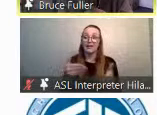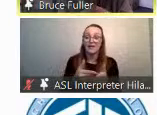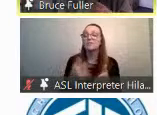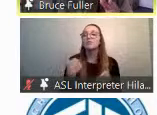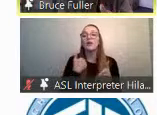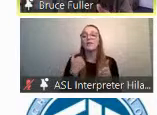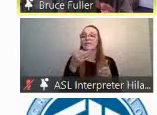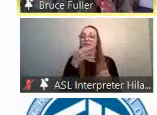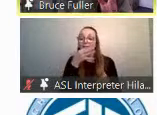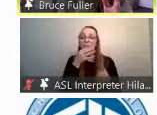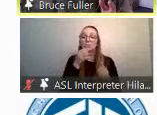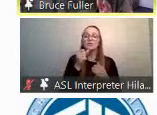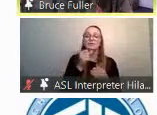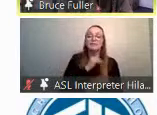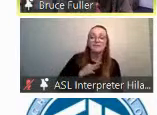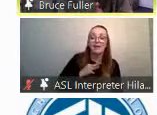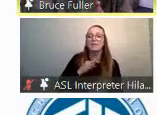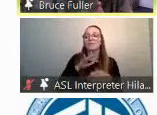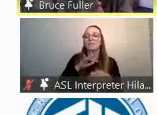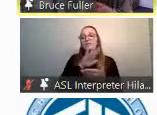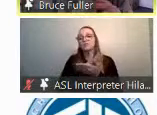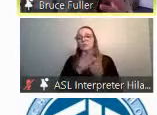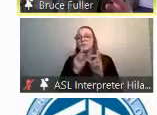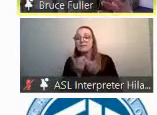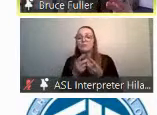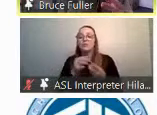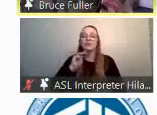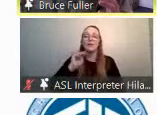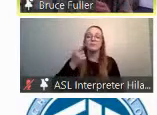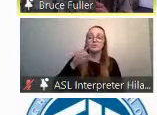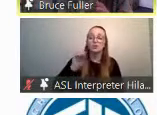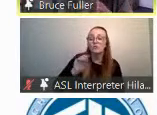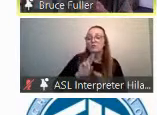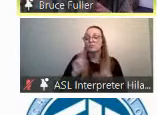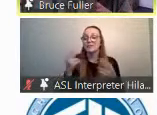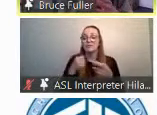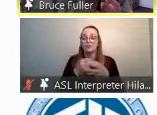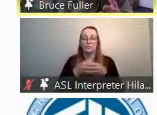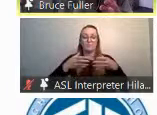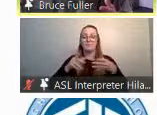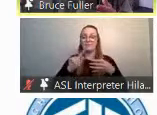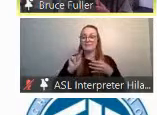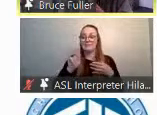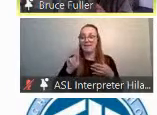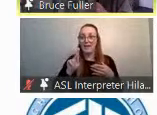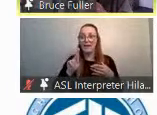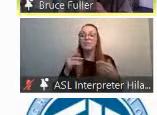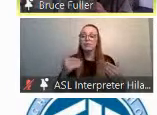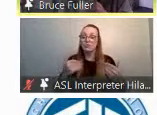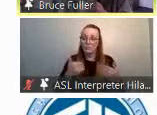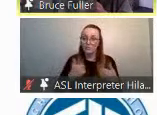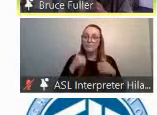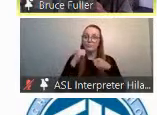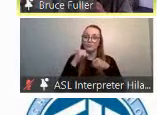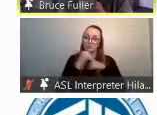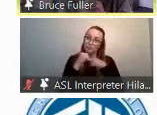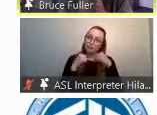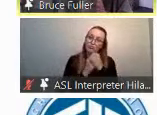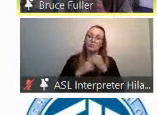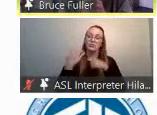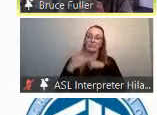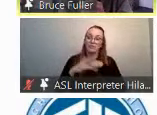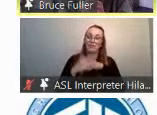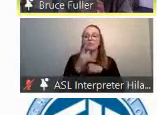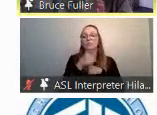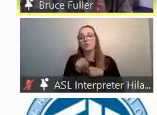staff in school districts and NGOs ready to expand TK, you have that infrastructure. And these maps tend